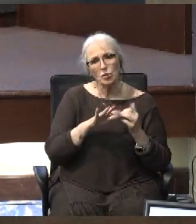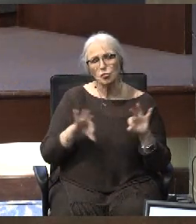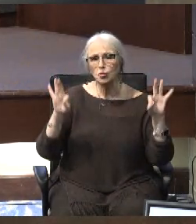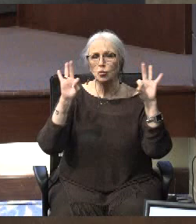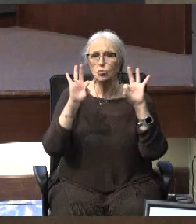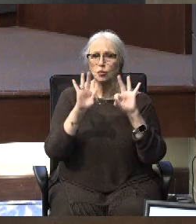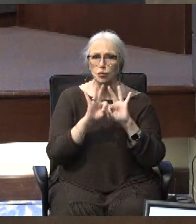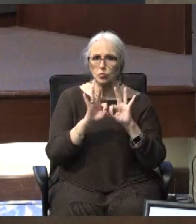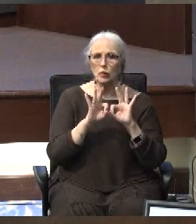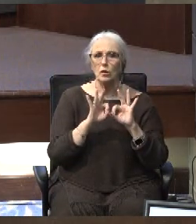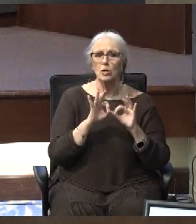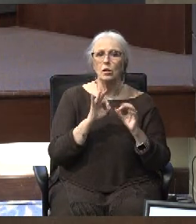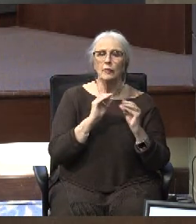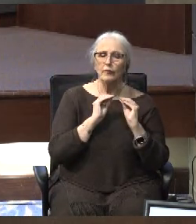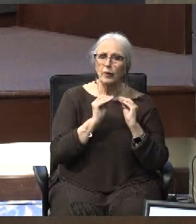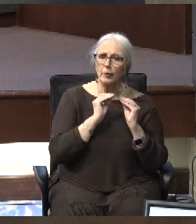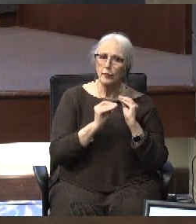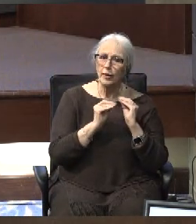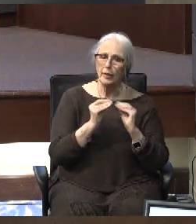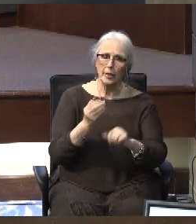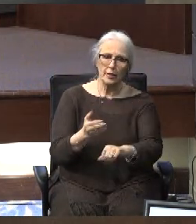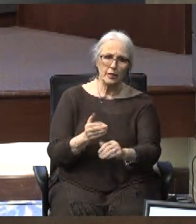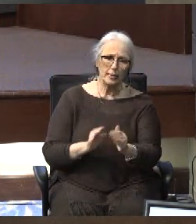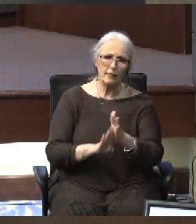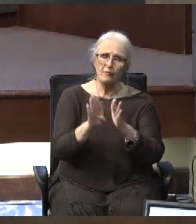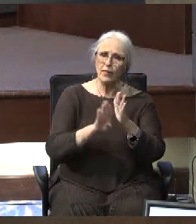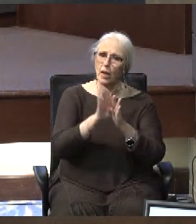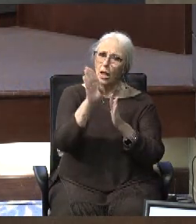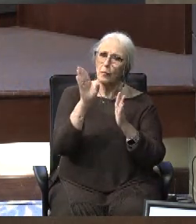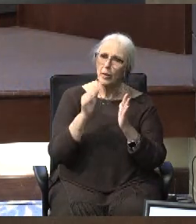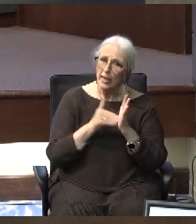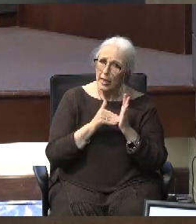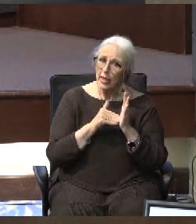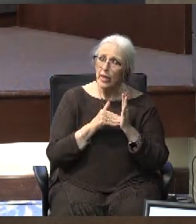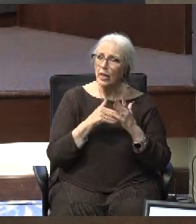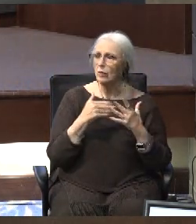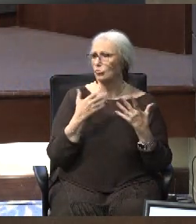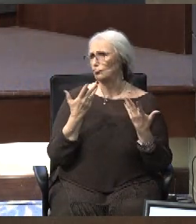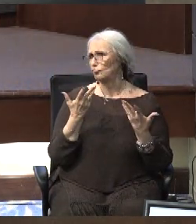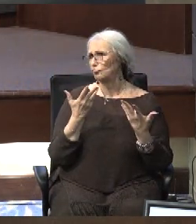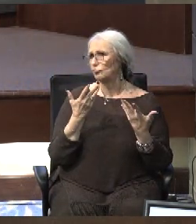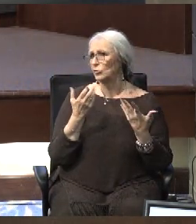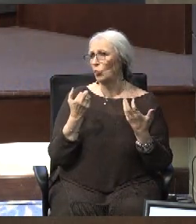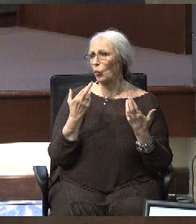significant need for repair or redevelopment, and you know, or what is